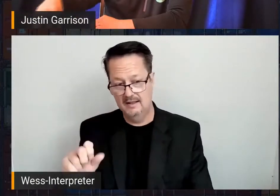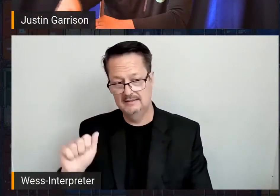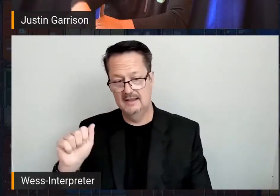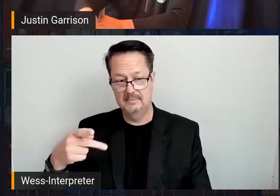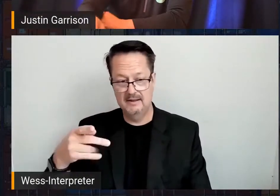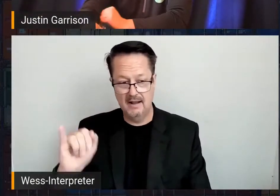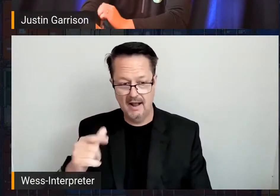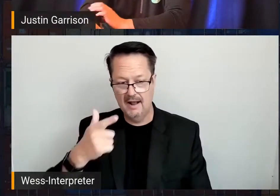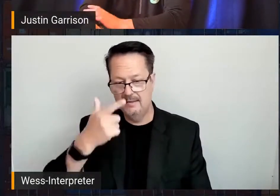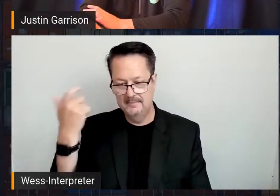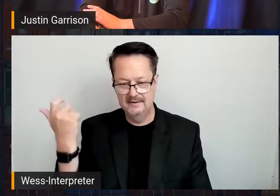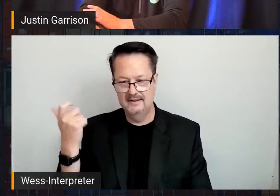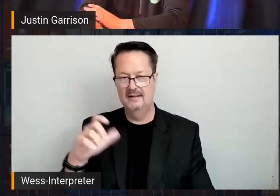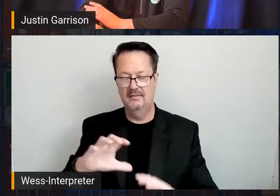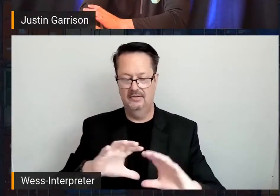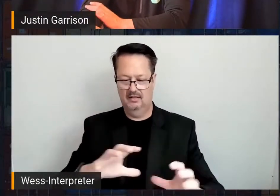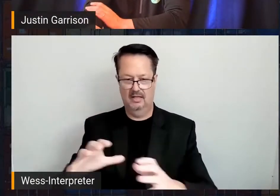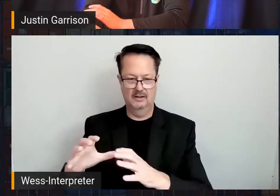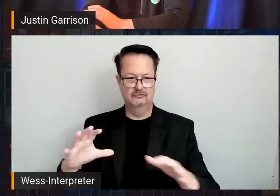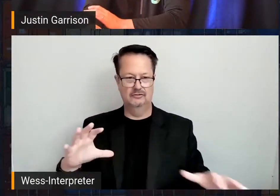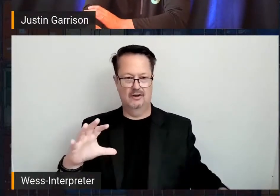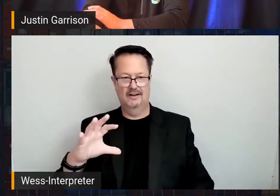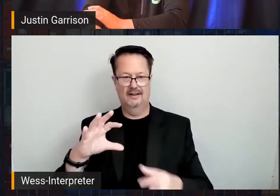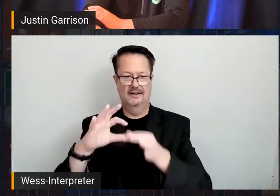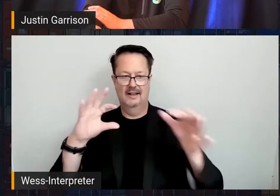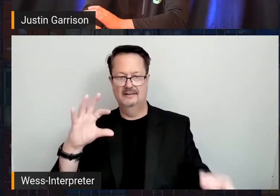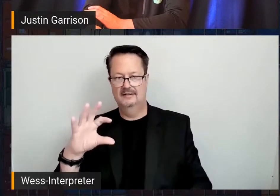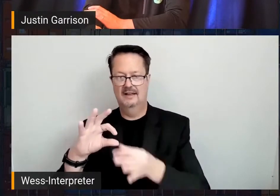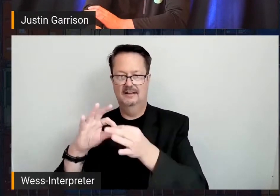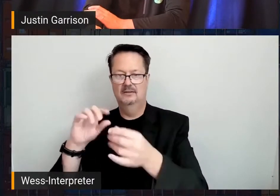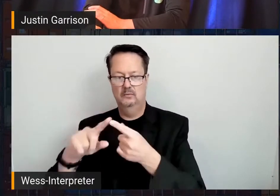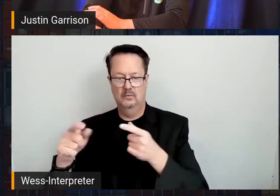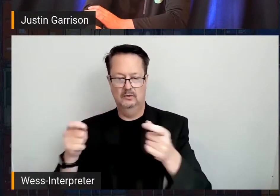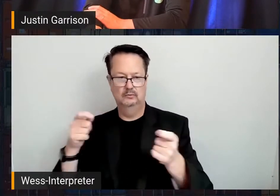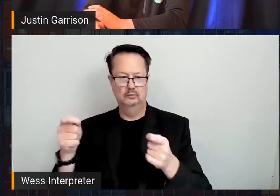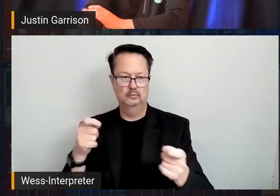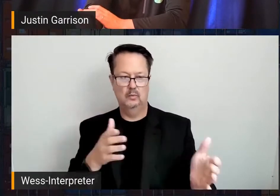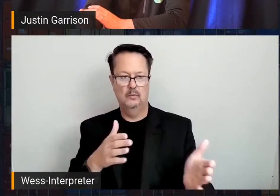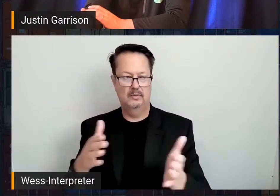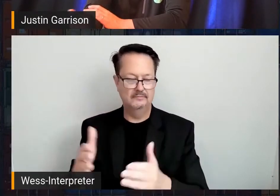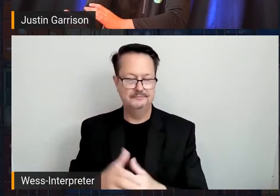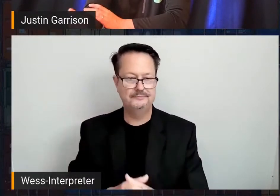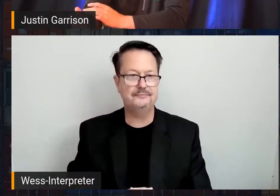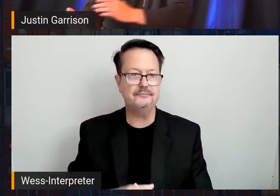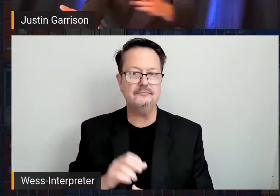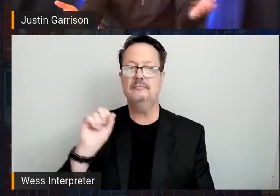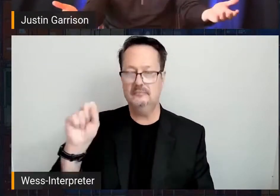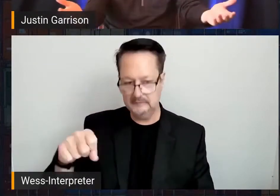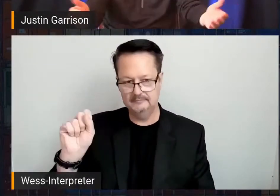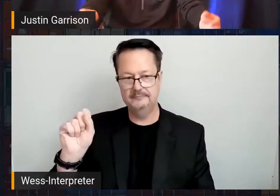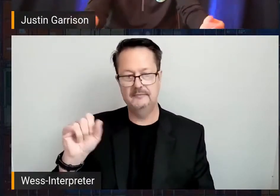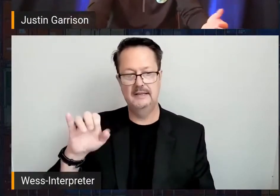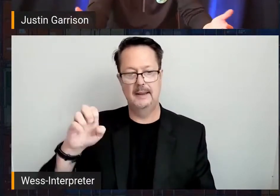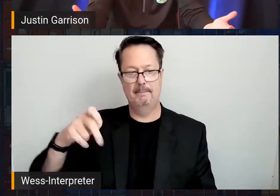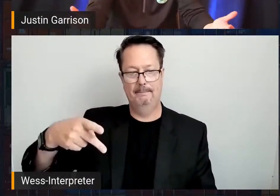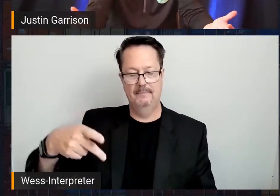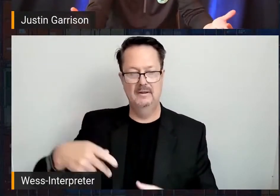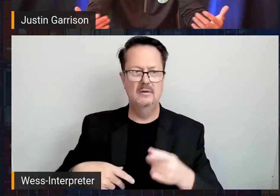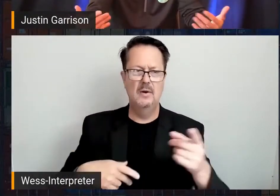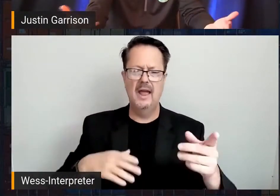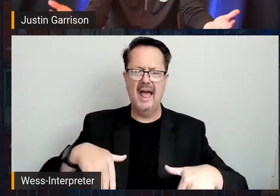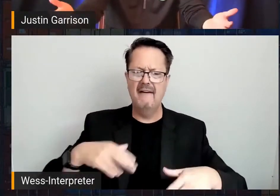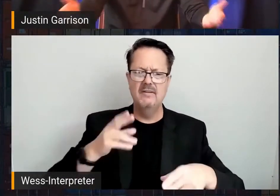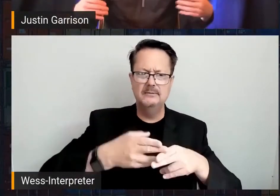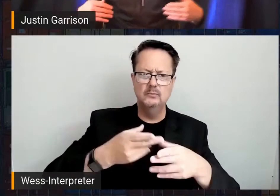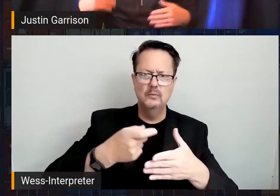those clusters are also connected back to that control plane. Yep. Awesome. And we haven't even mentioned, like, what does this cost? Like,